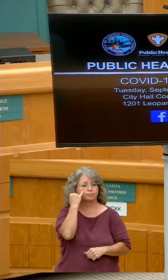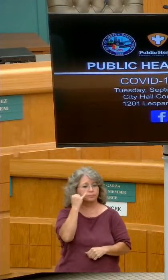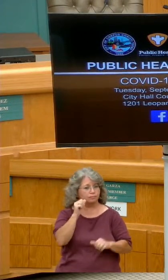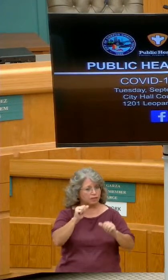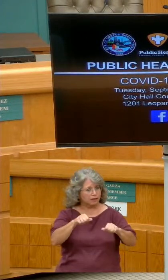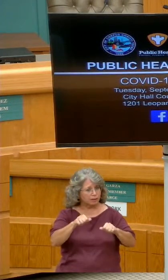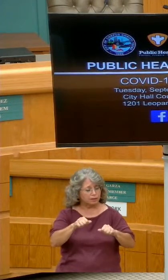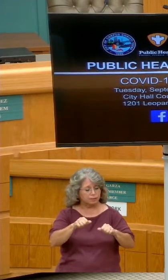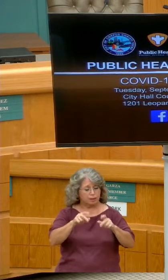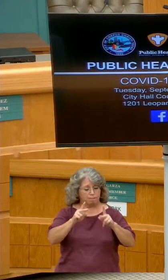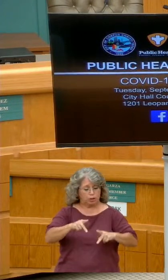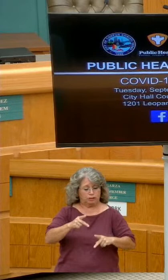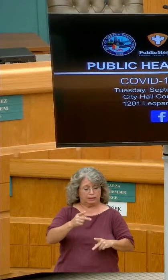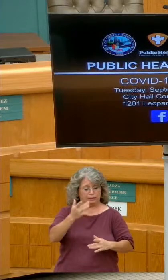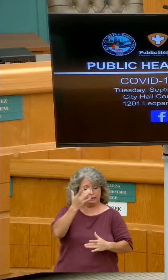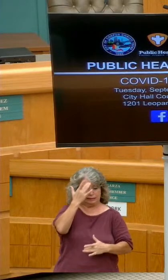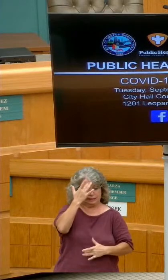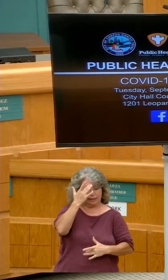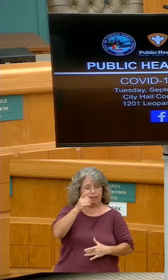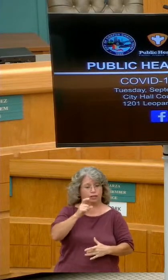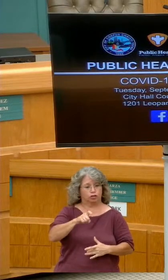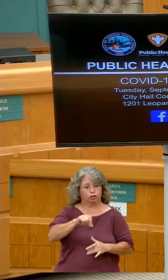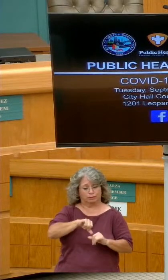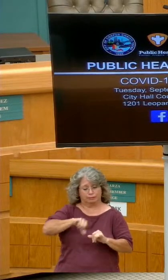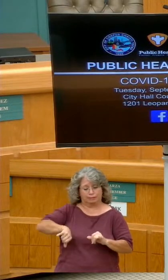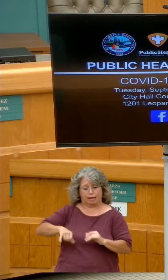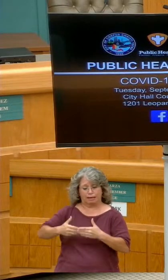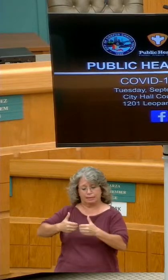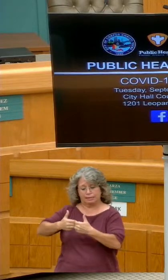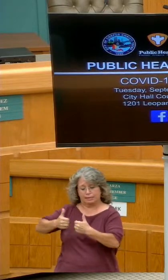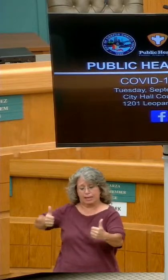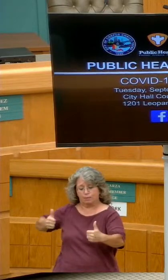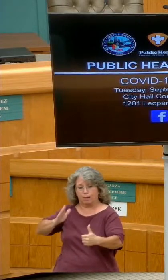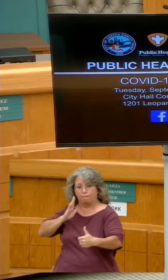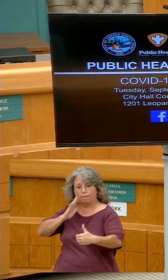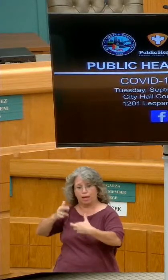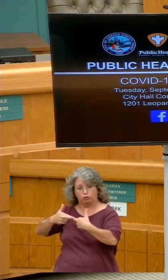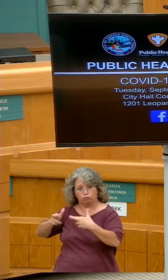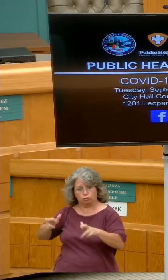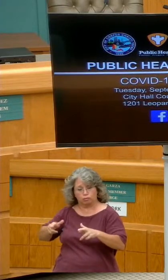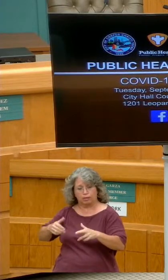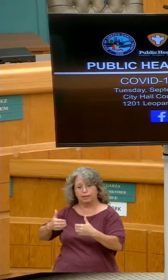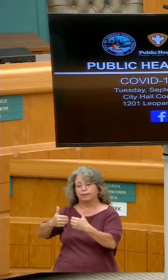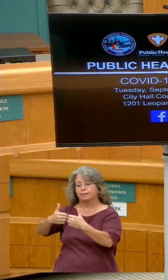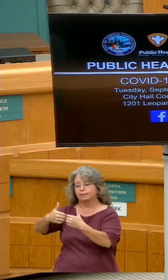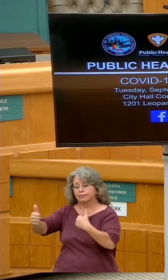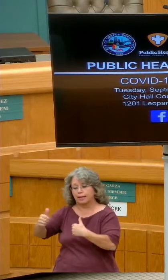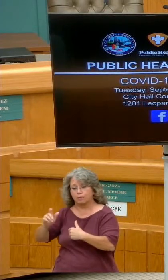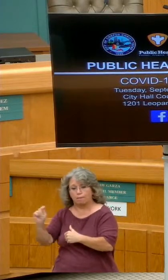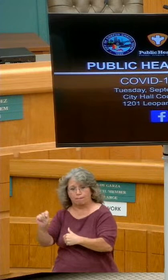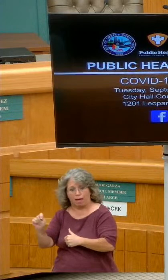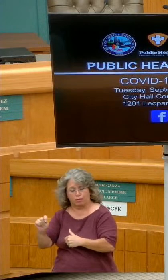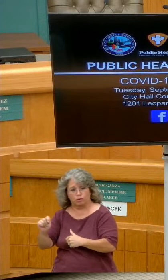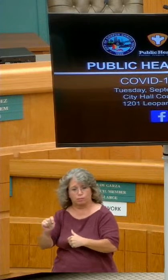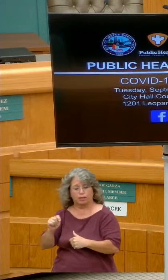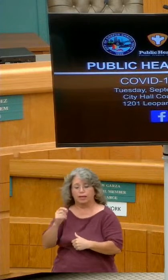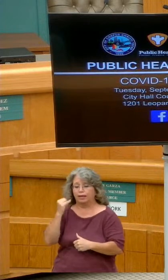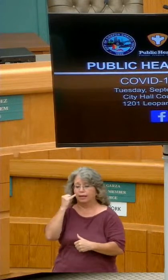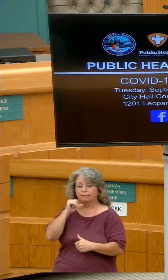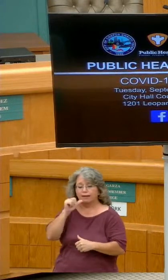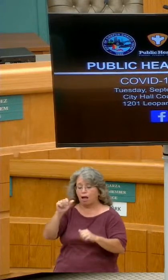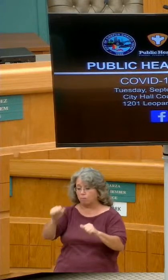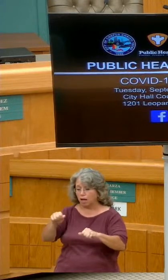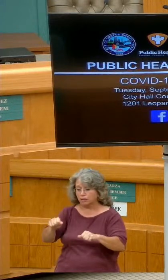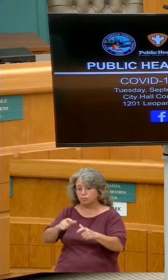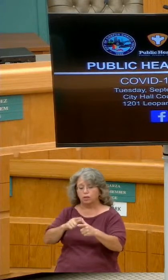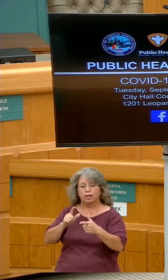and use a separate bathroom. If separate rooms are not possible for the household member, Then shared space should be well